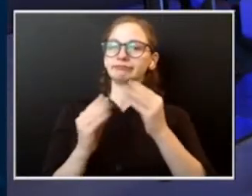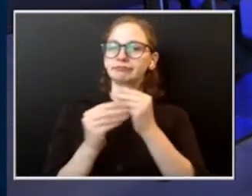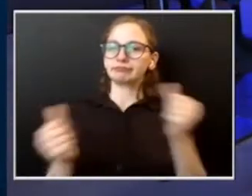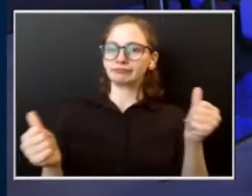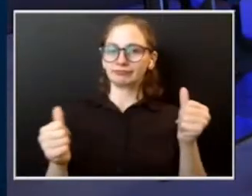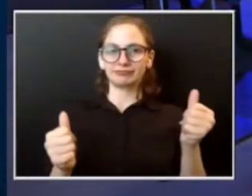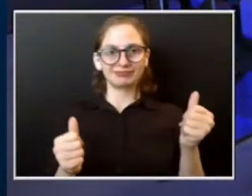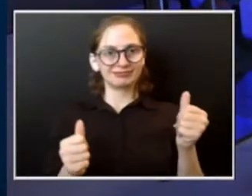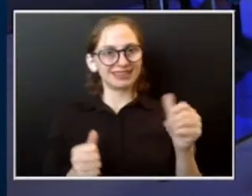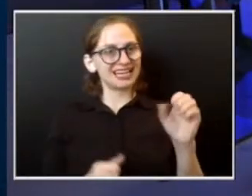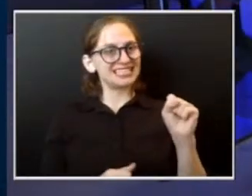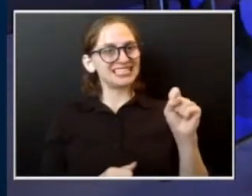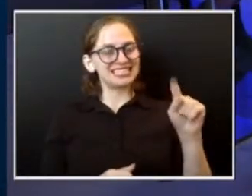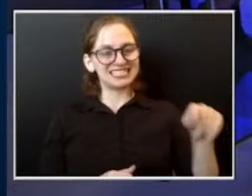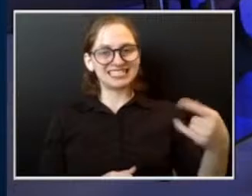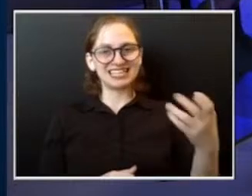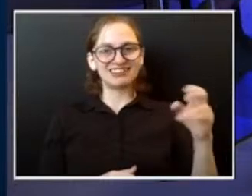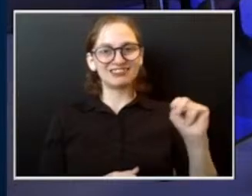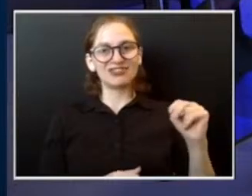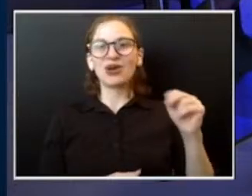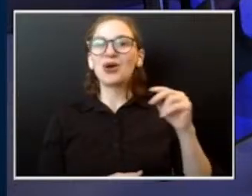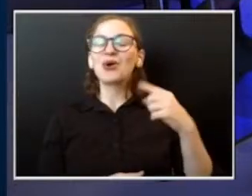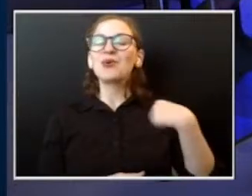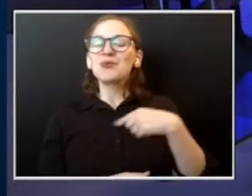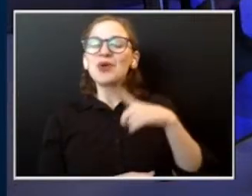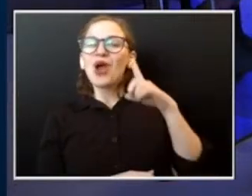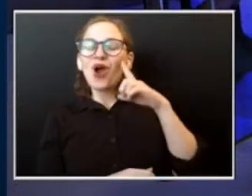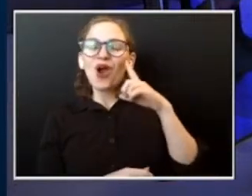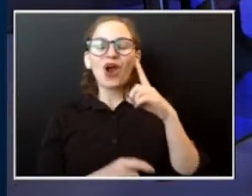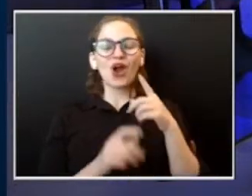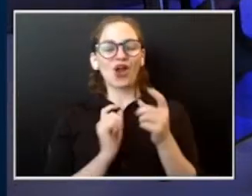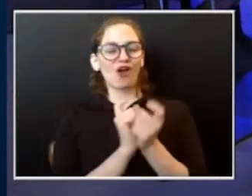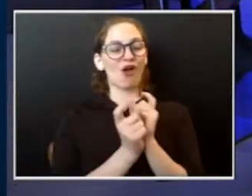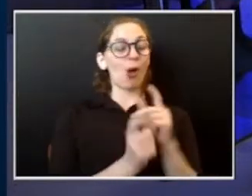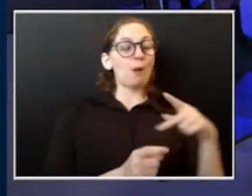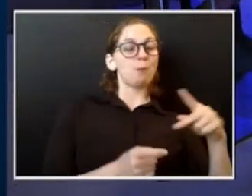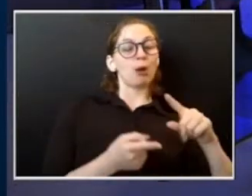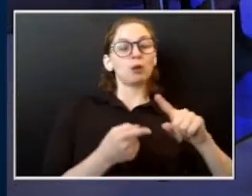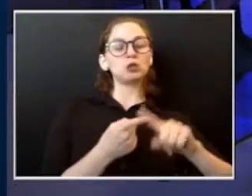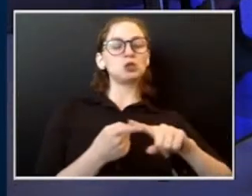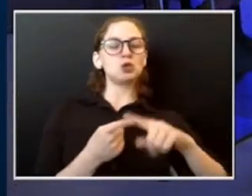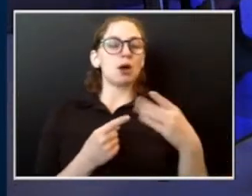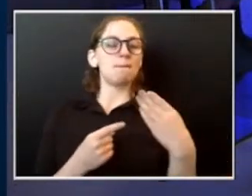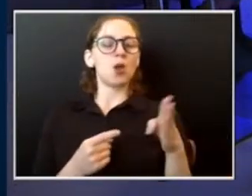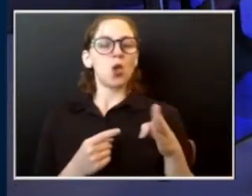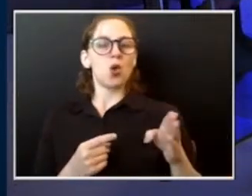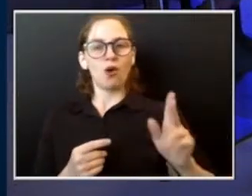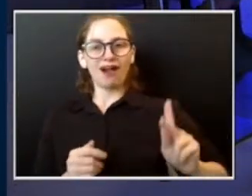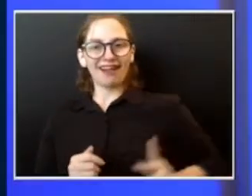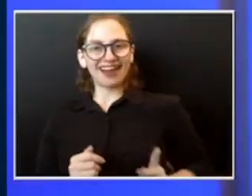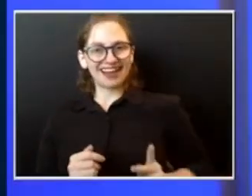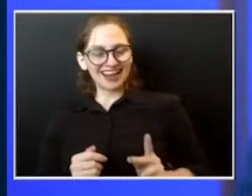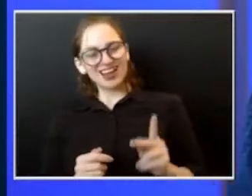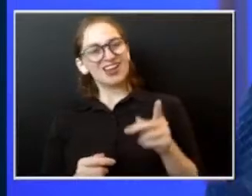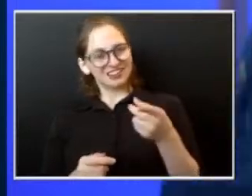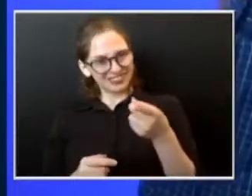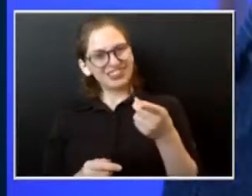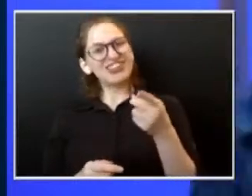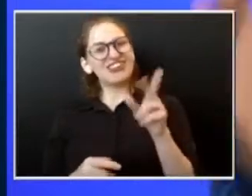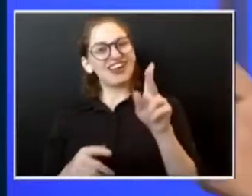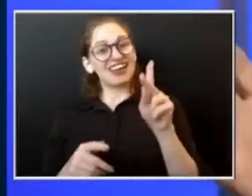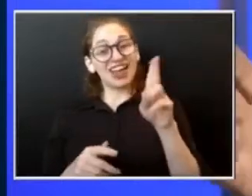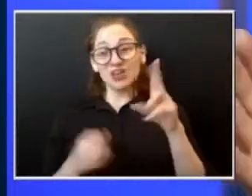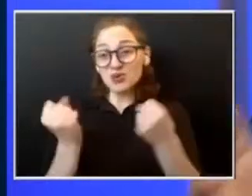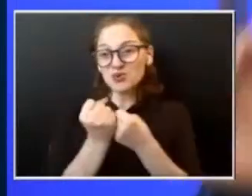kidney. But for a Jayhawk like you, what is it like to have a Wildcat kidney? What's that about? It's tough, but you know what?